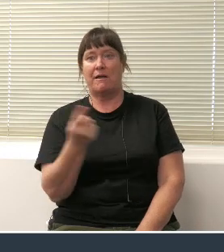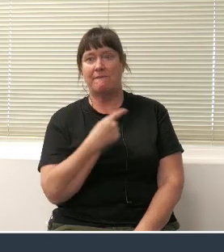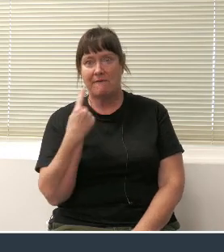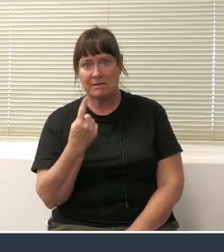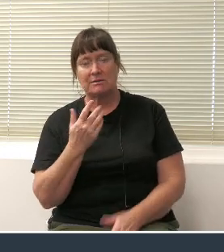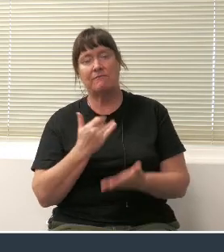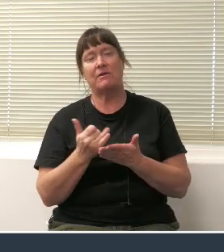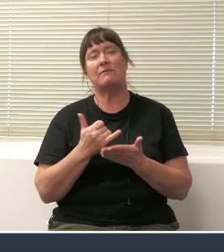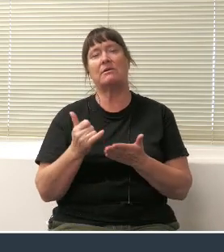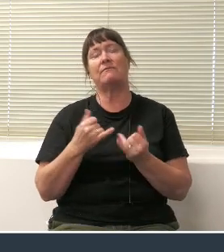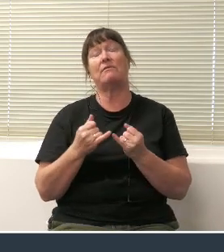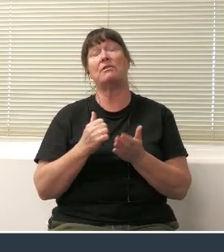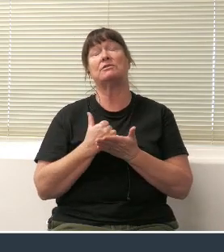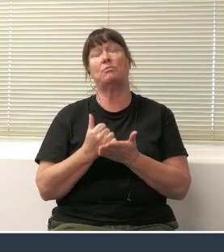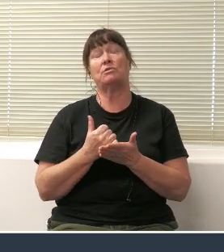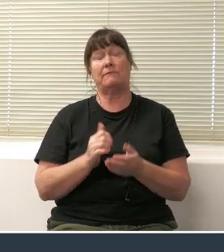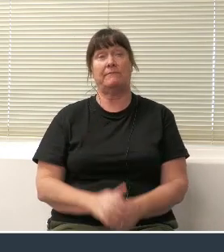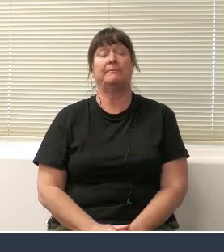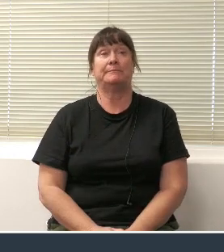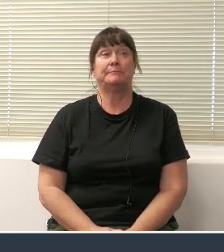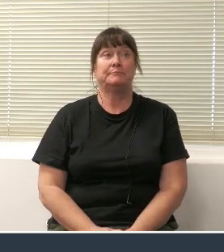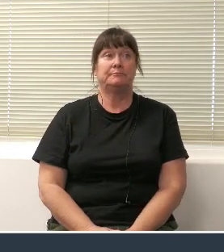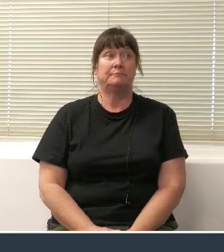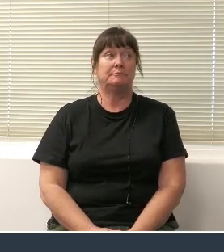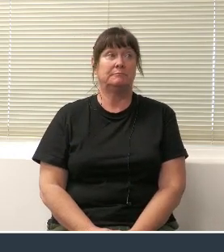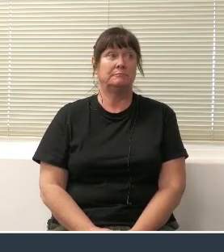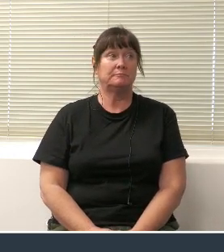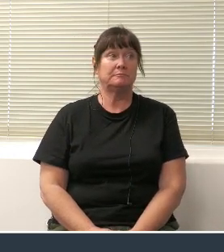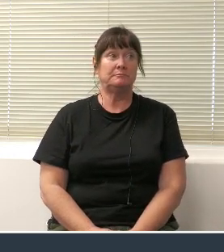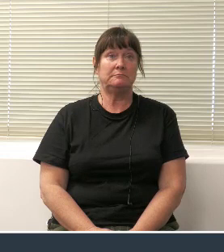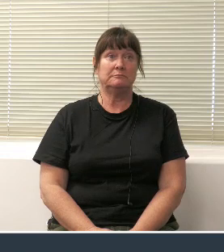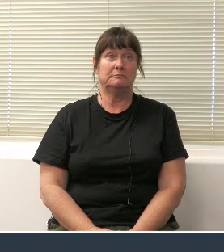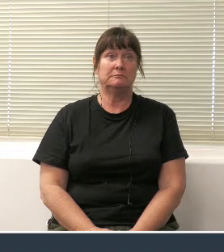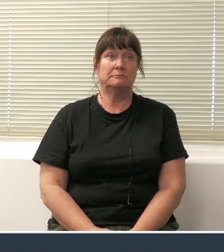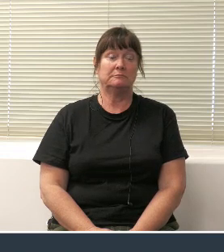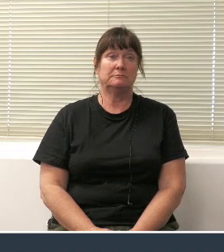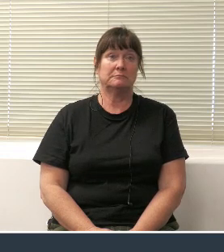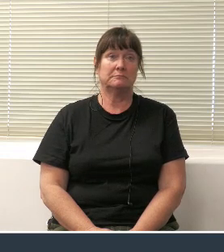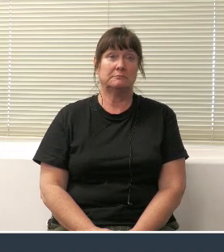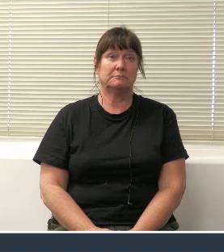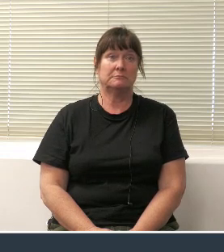of the officer's recommendations. Thank you, Mayor Wise. Councillor Crystal.